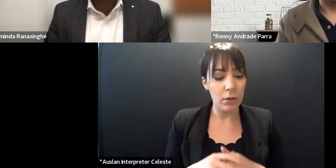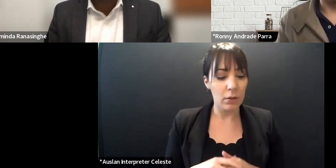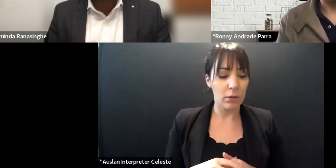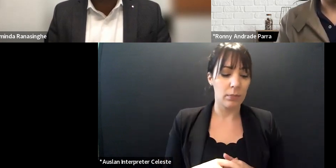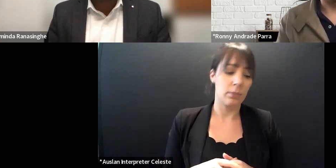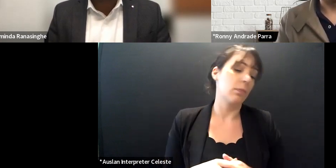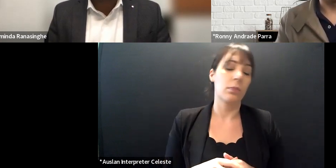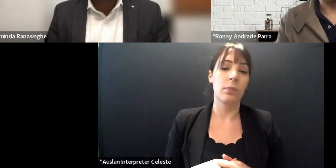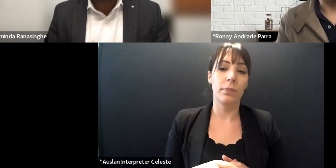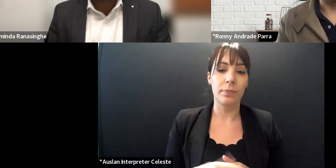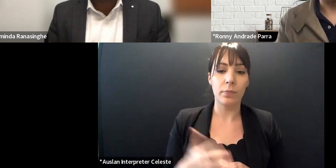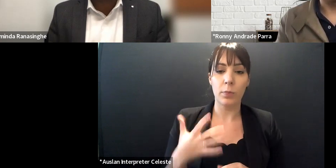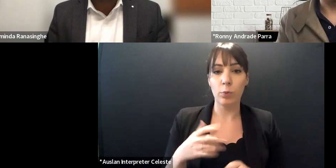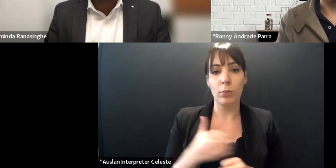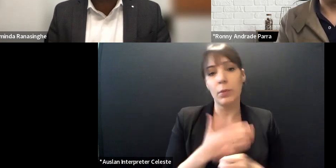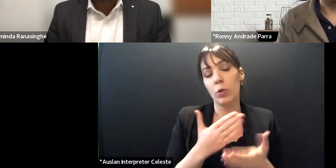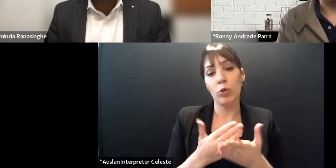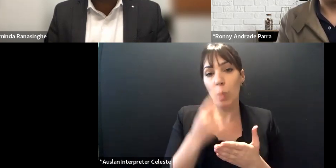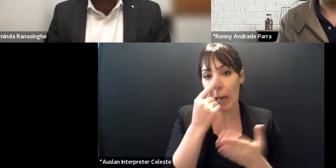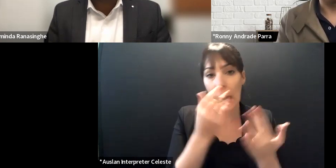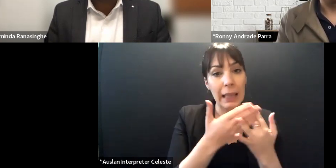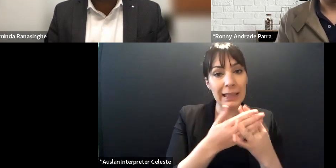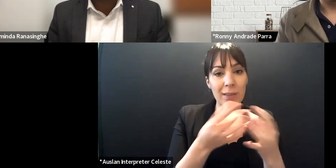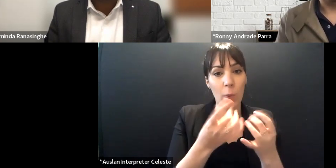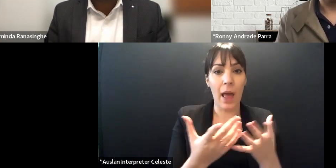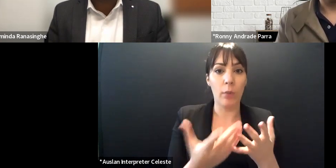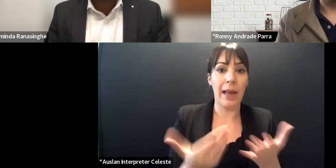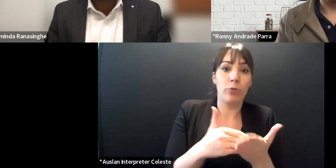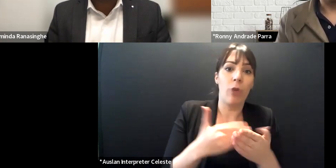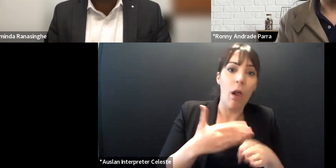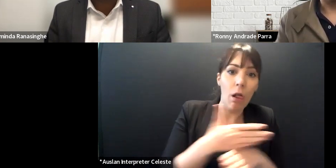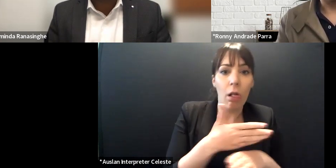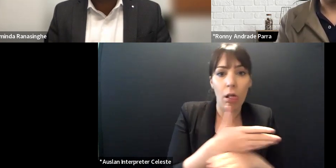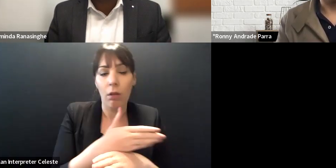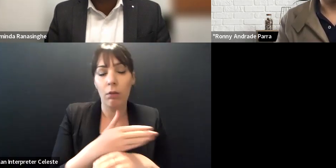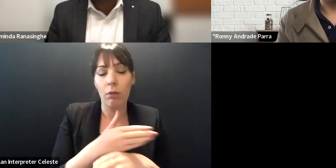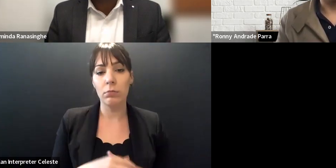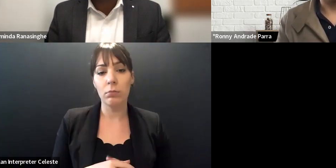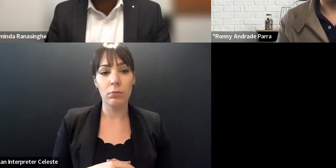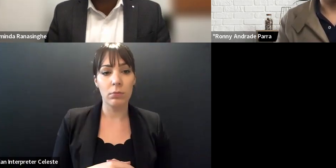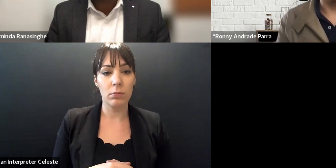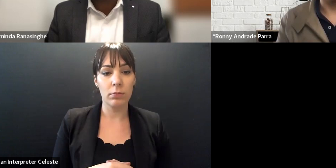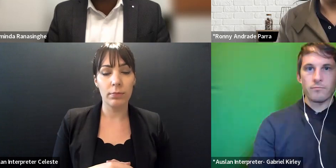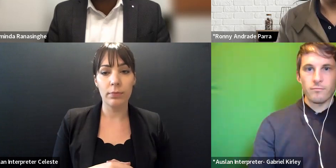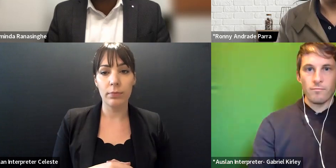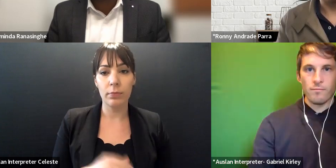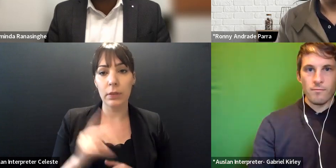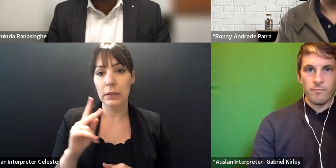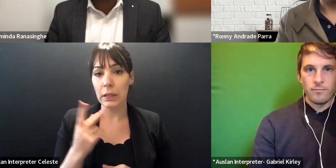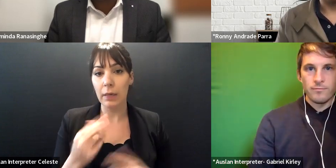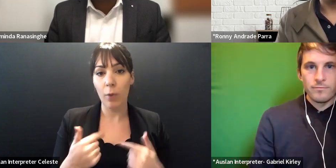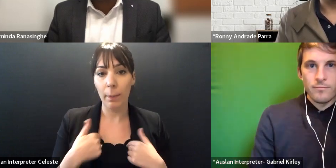use tools without having to spend that extra time. And the second thing about that is, to me, digital